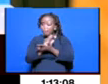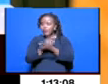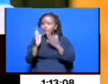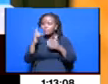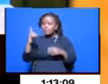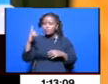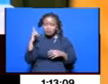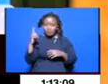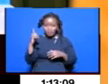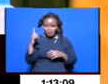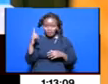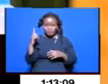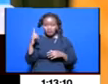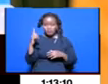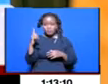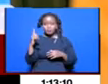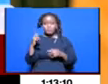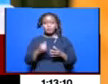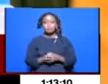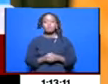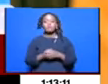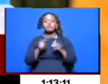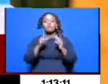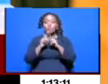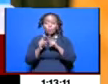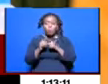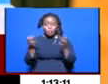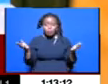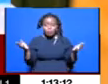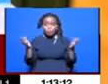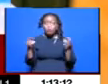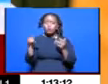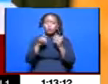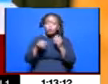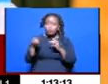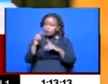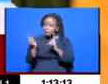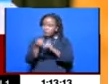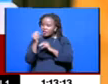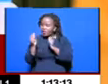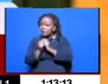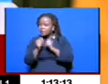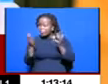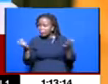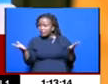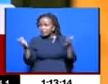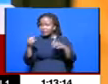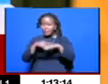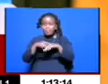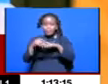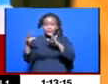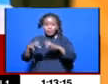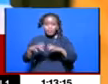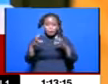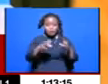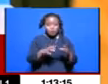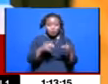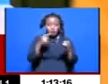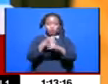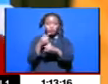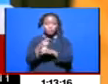doctrine. And it all began with when a group of distinguished